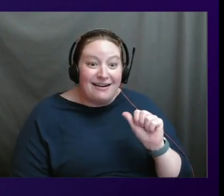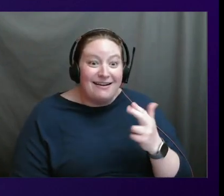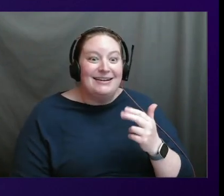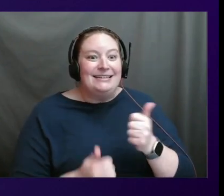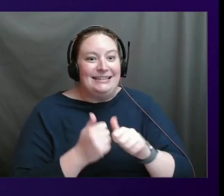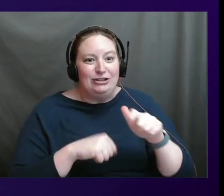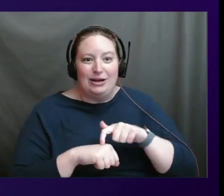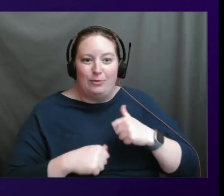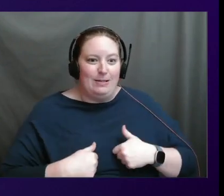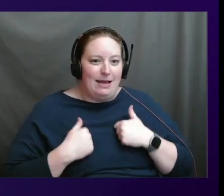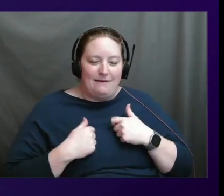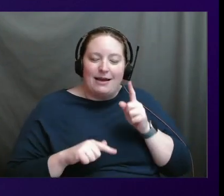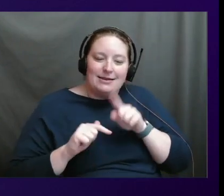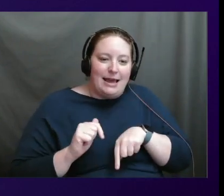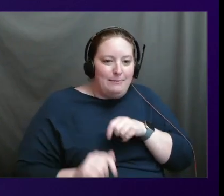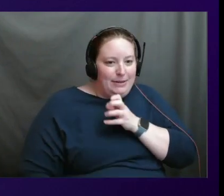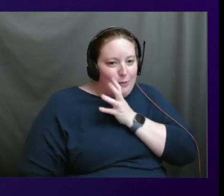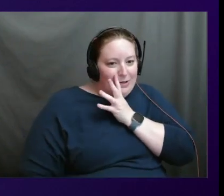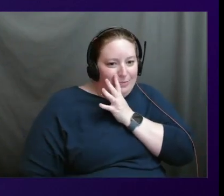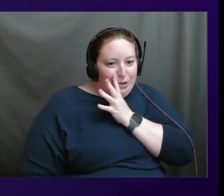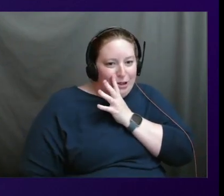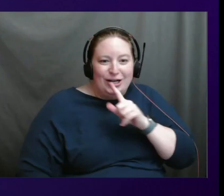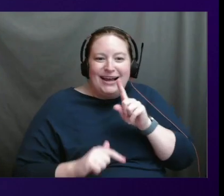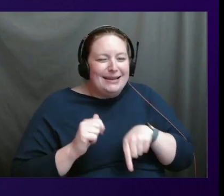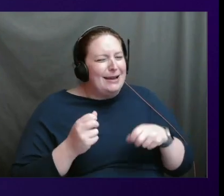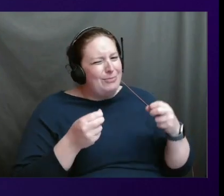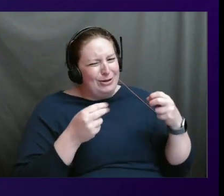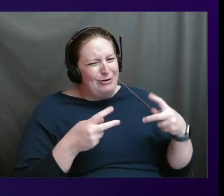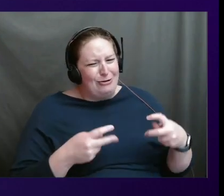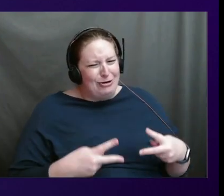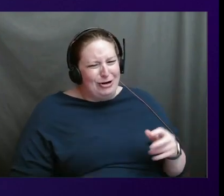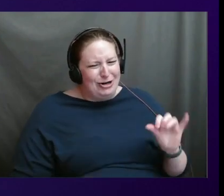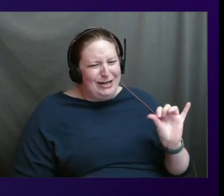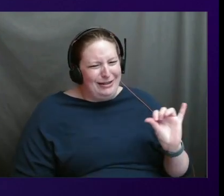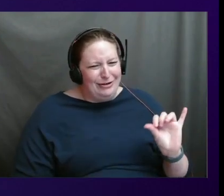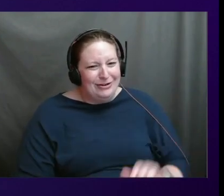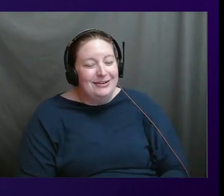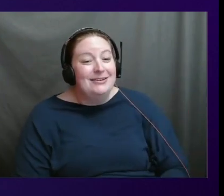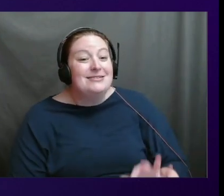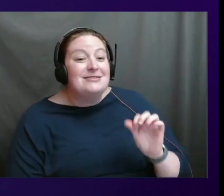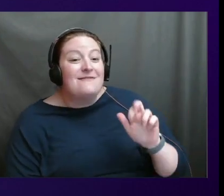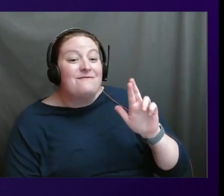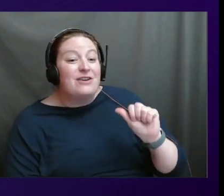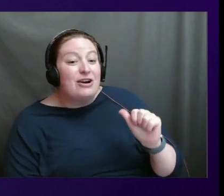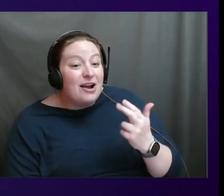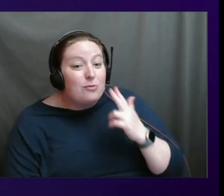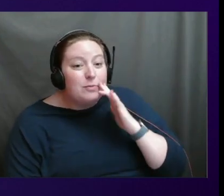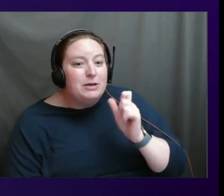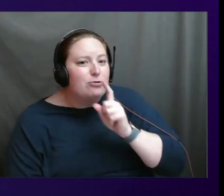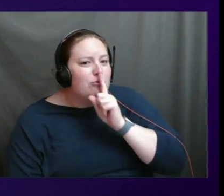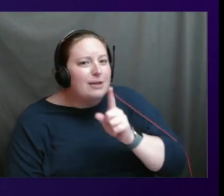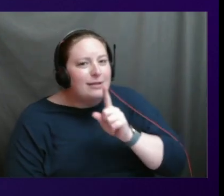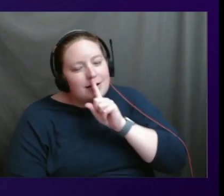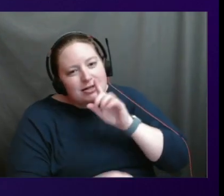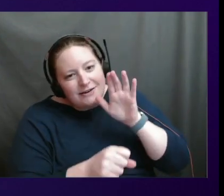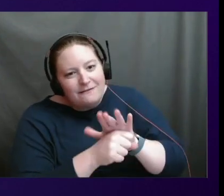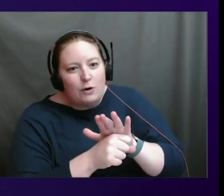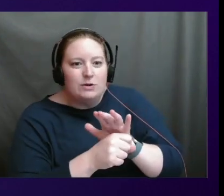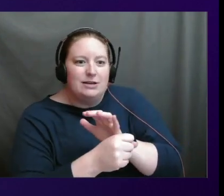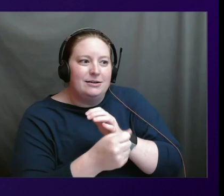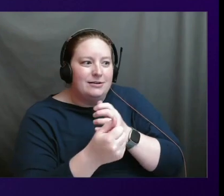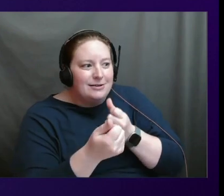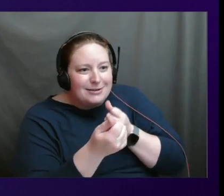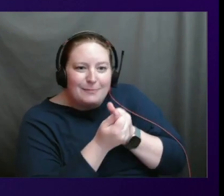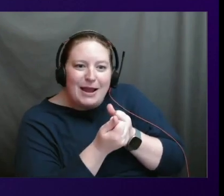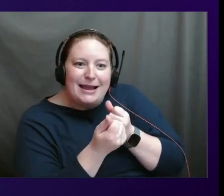can't be the code whisperer. I probably can't be the coder either. Well, so. Farrah would be a very, like, a learned and really devoted companion to have when coding. She's